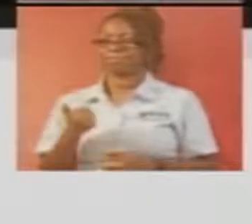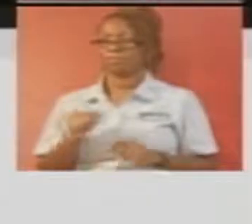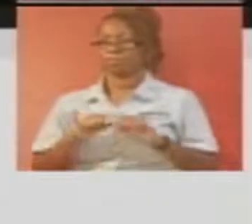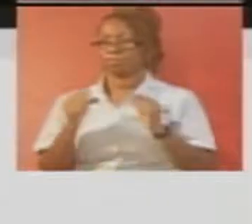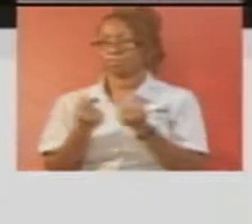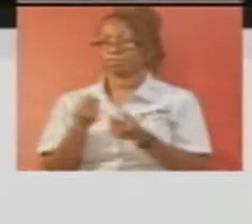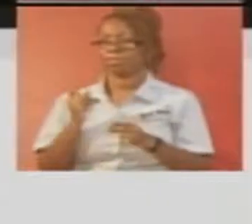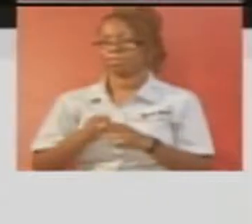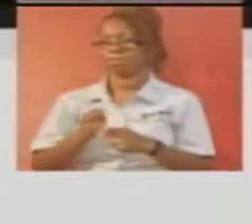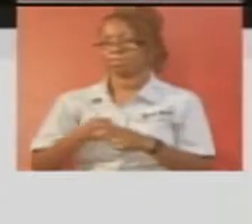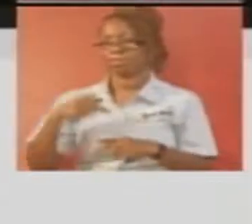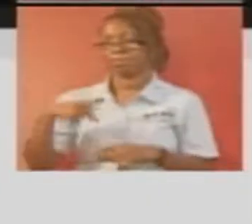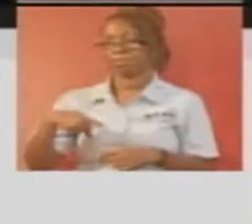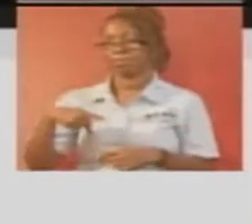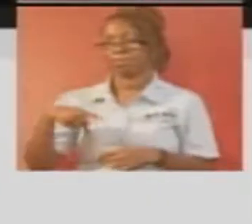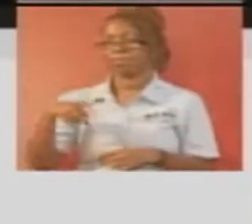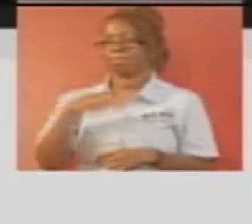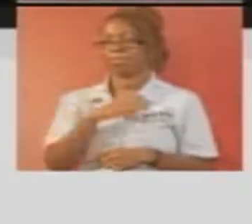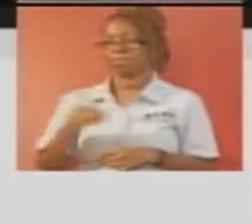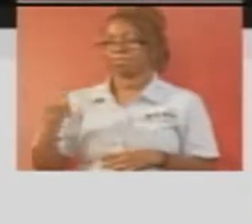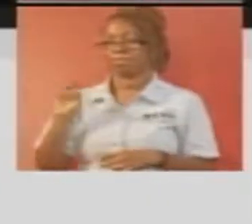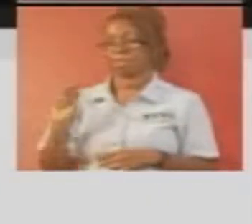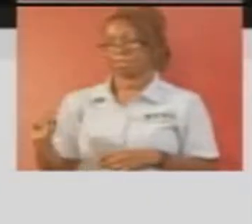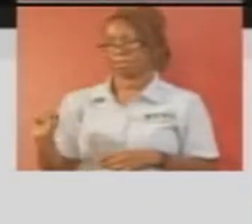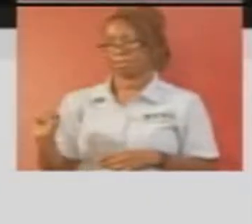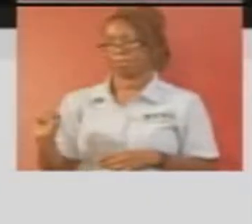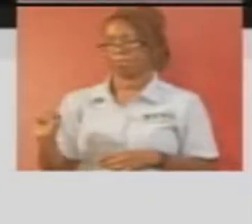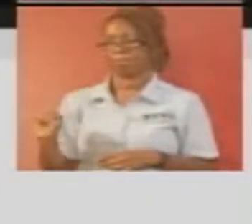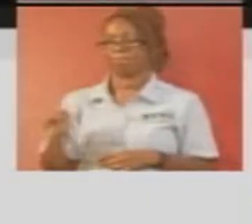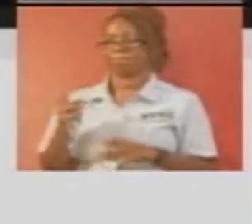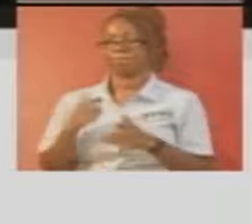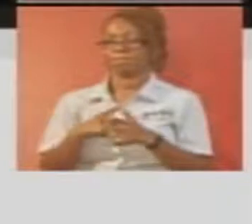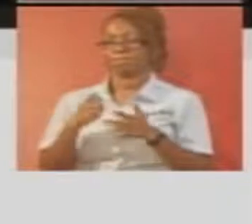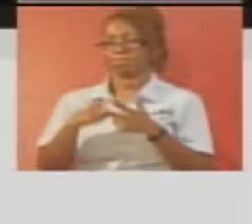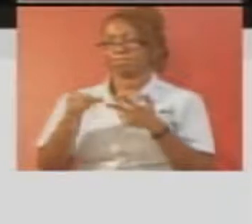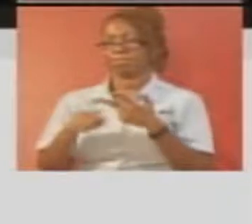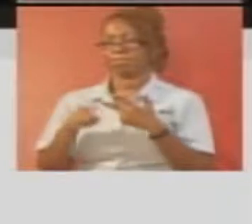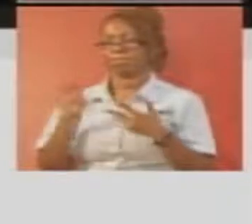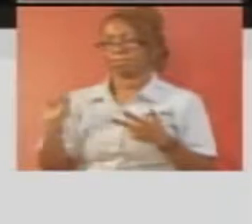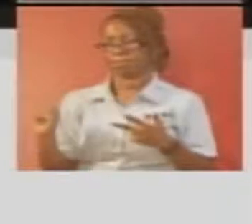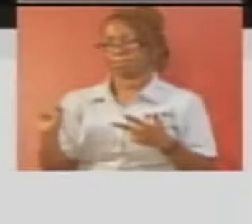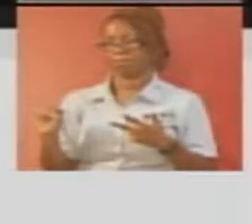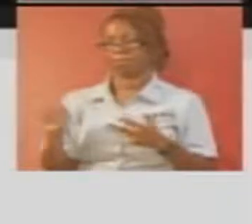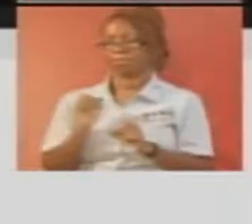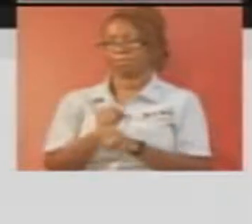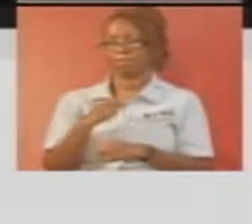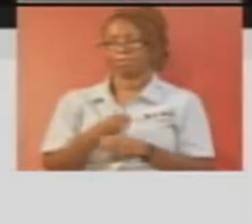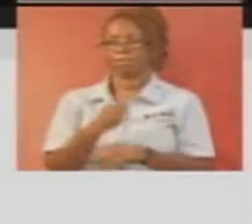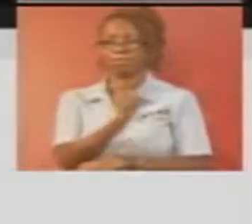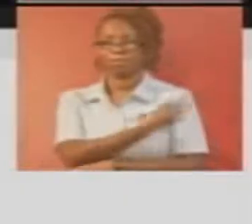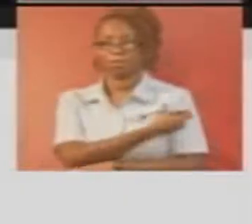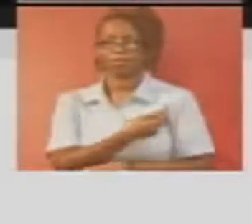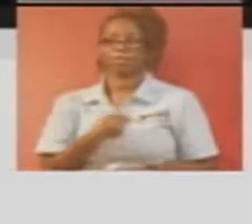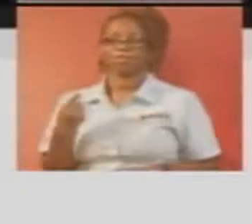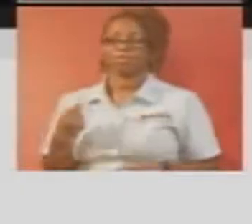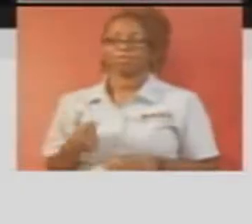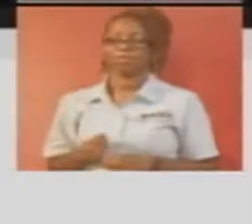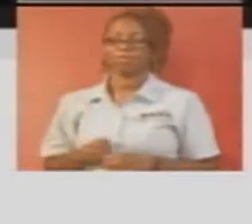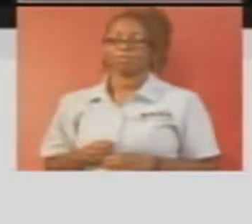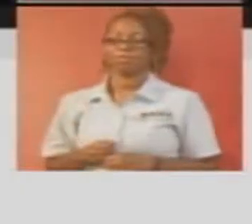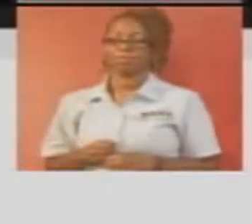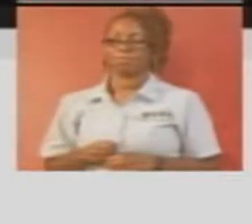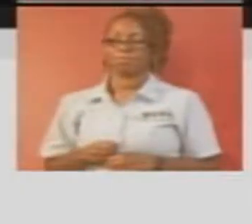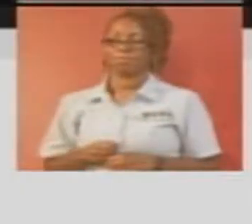are mRNA vaccines, and that's shown on the right. So that is simply a small piece of RNA that encodes has